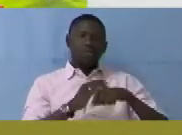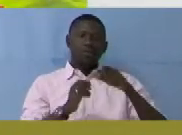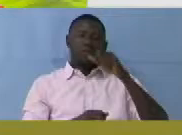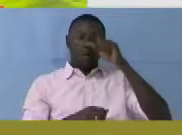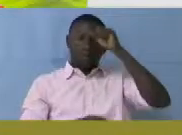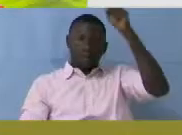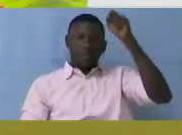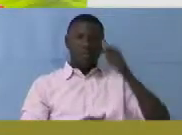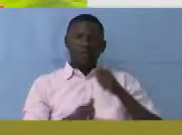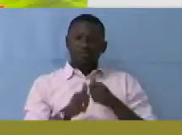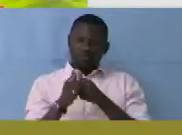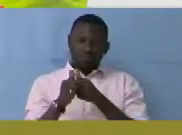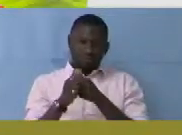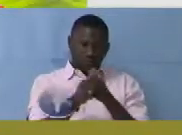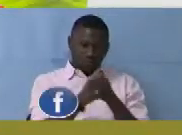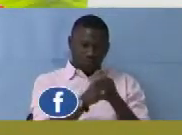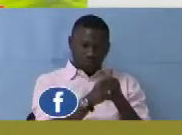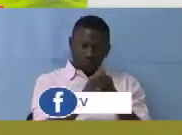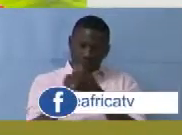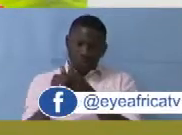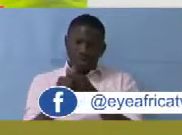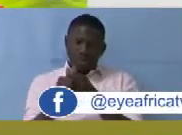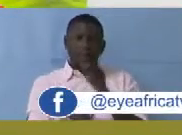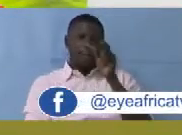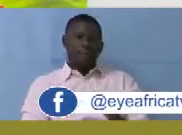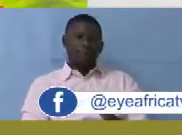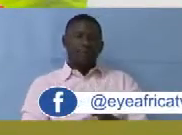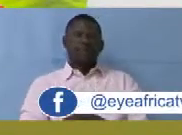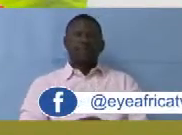do sound the program a president of the Cantar Lati?